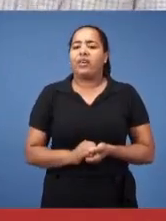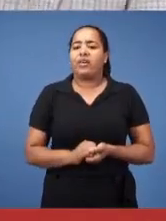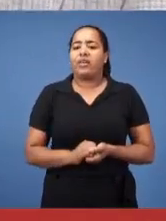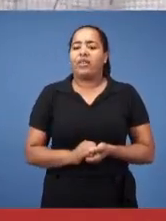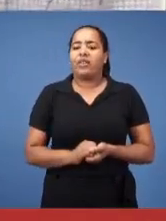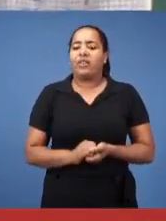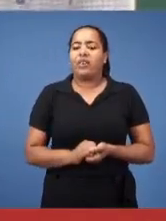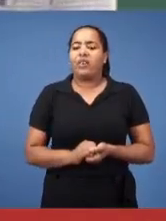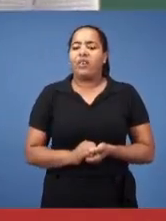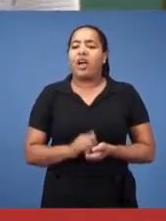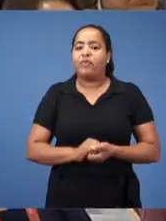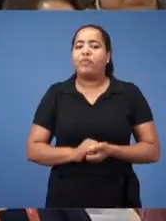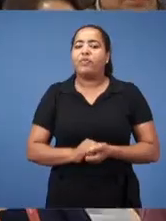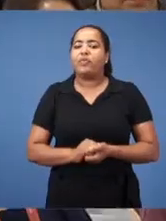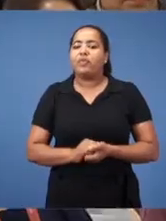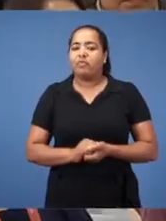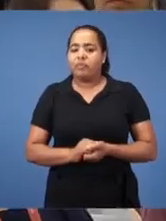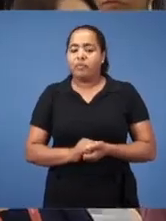What does it say?